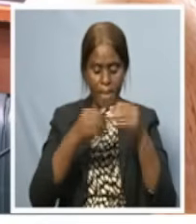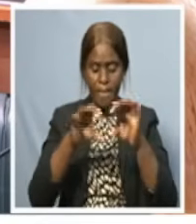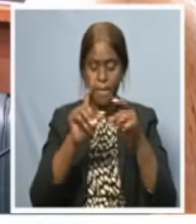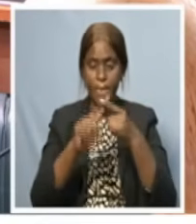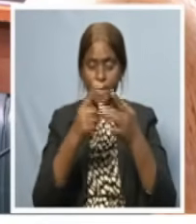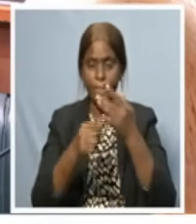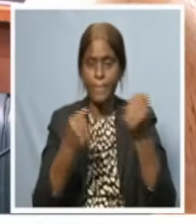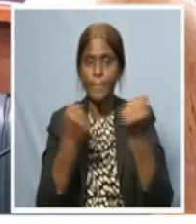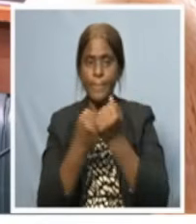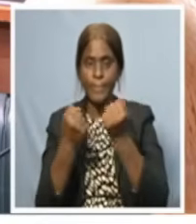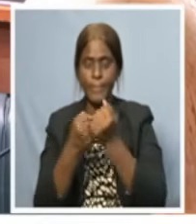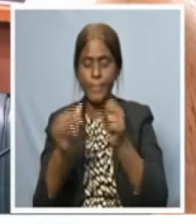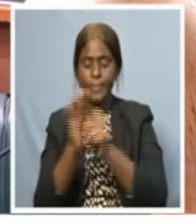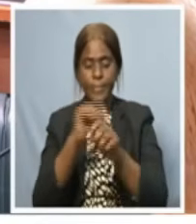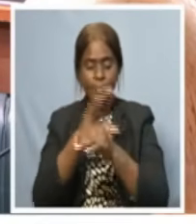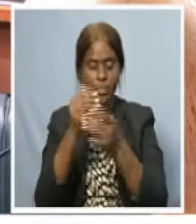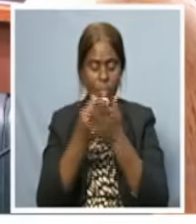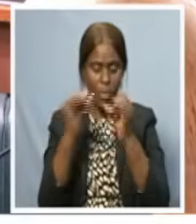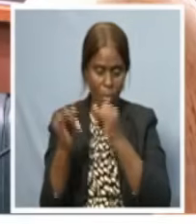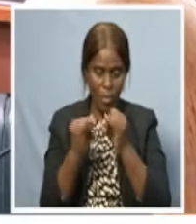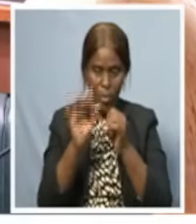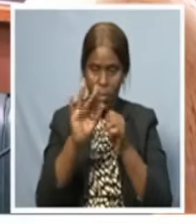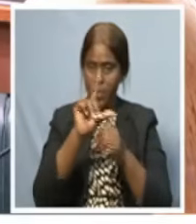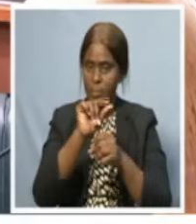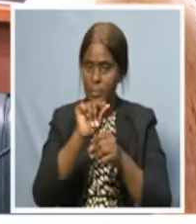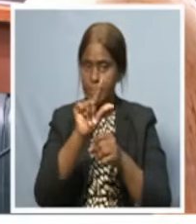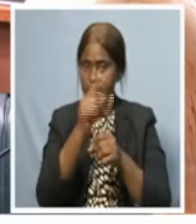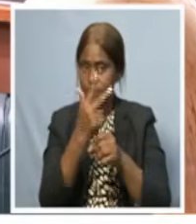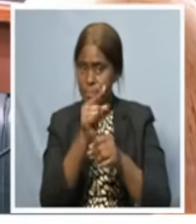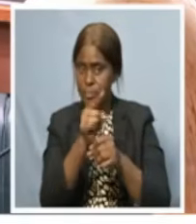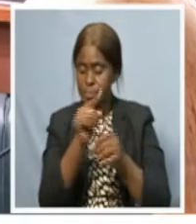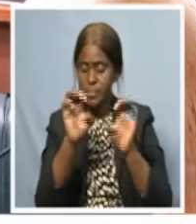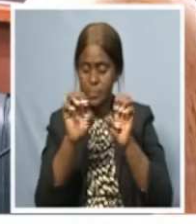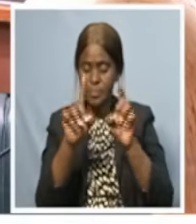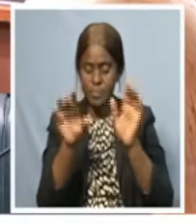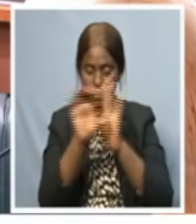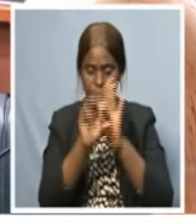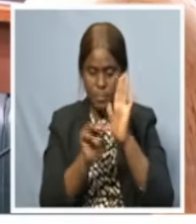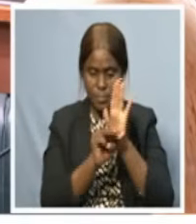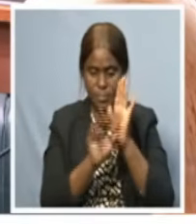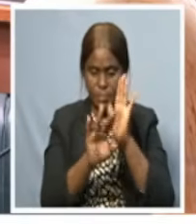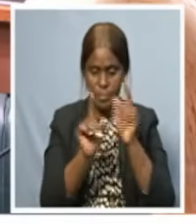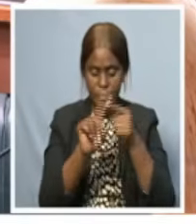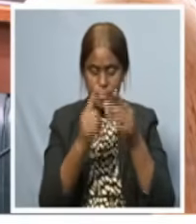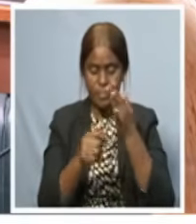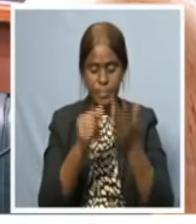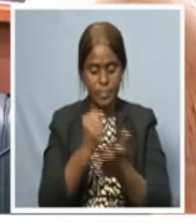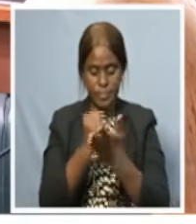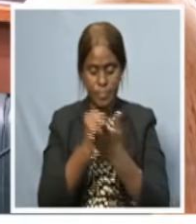continued annually to support the implementation of the 2023 education curriculum to address staffing gaps